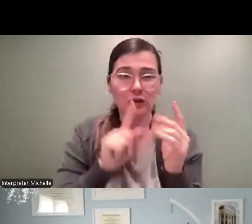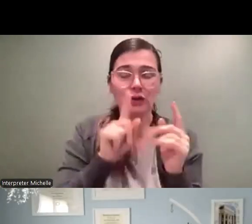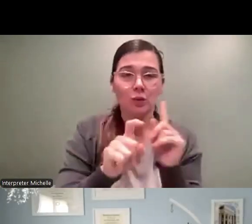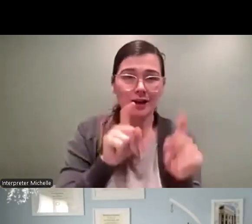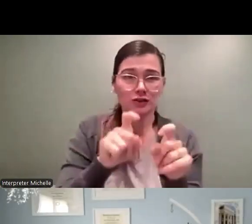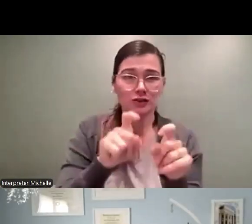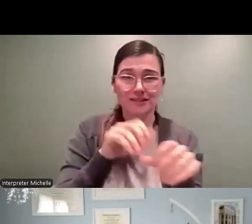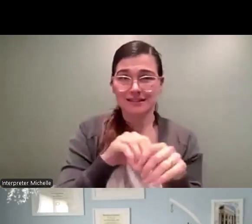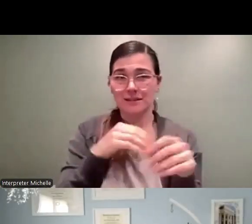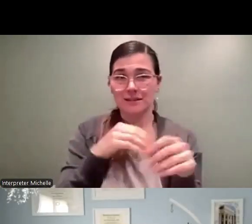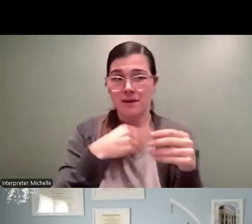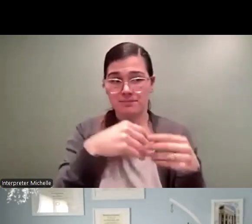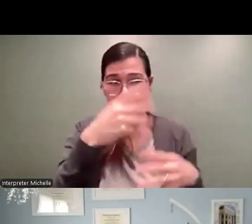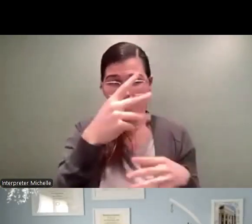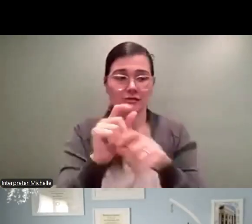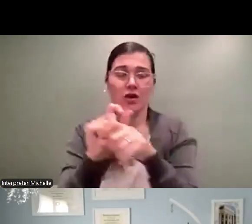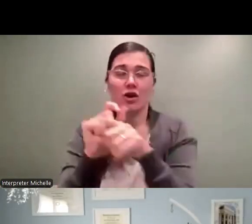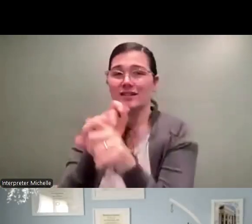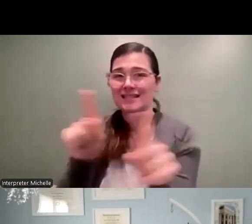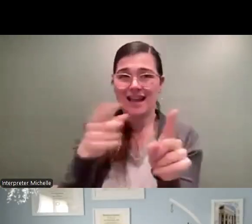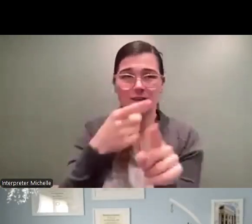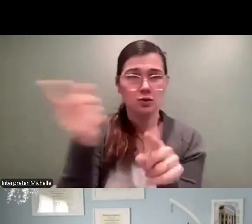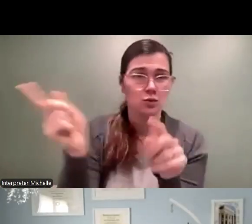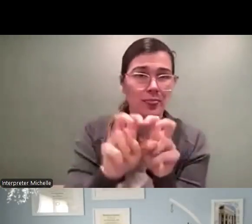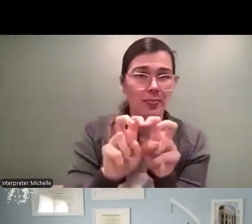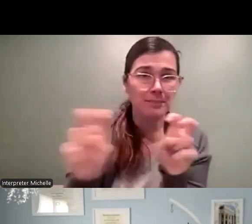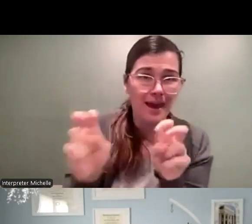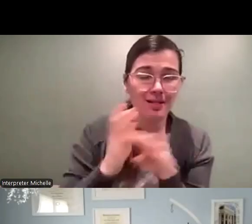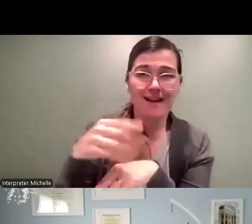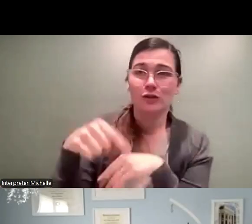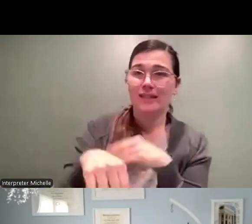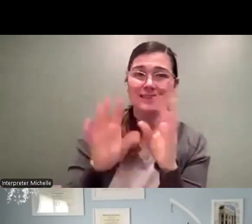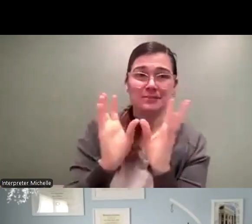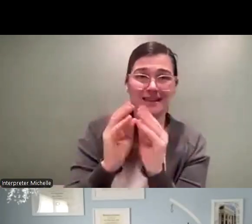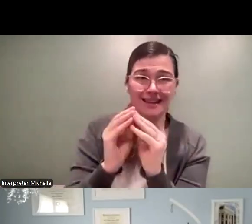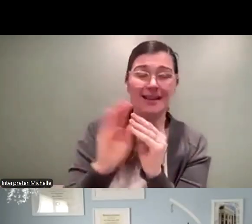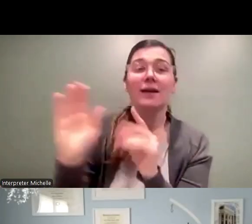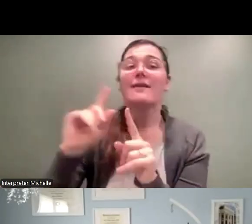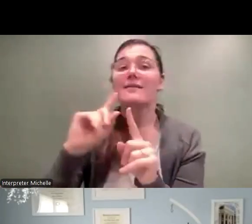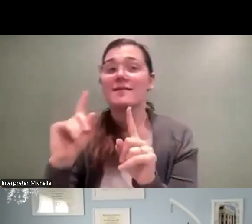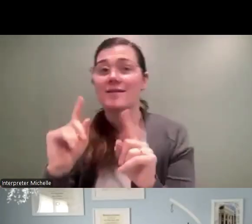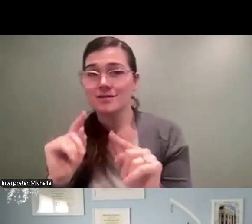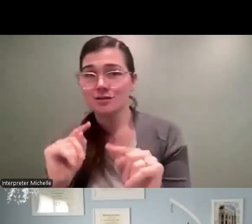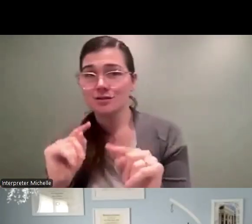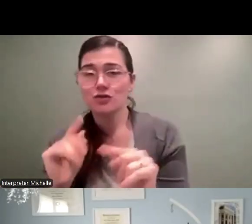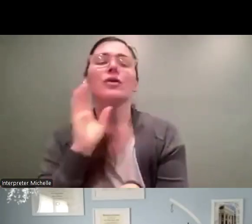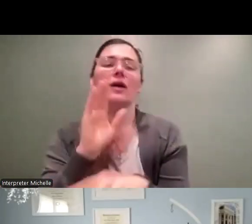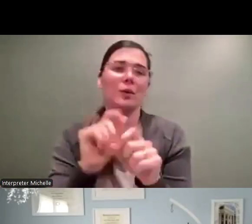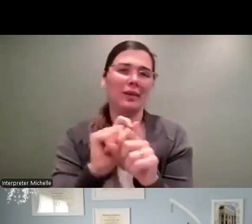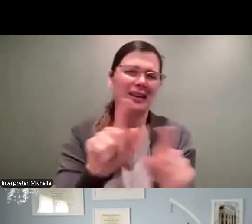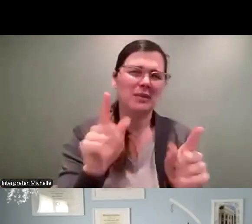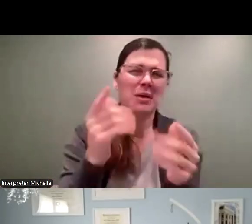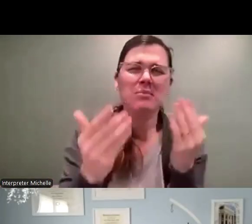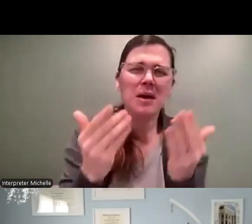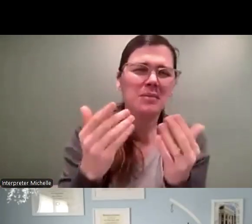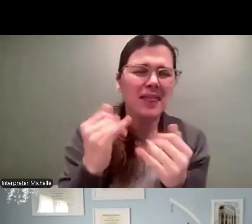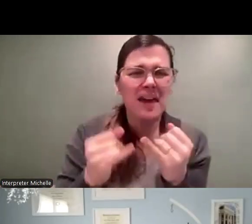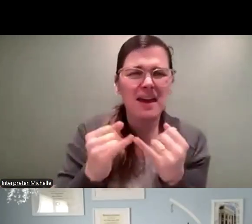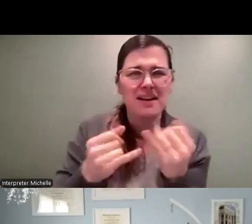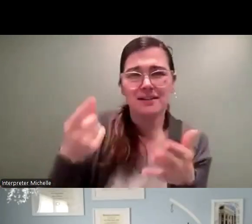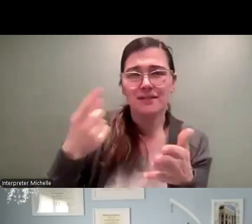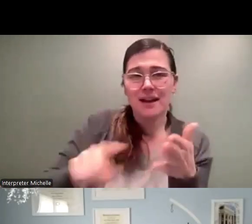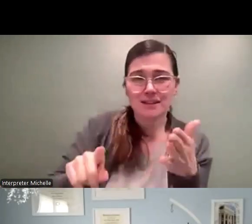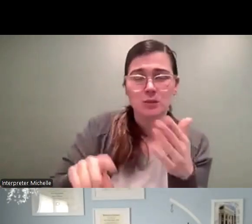sent to our panel after this. So I will have the answers sent out in an email probably at the end, towards the end of next week, along with a